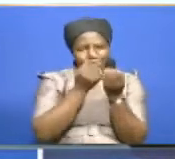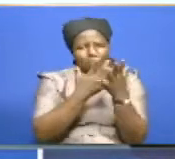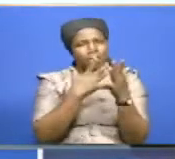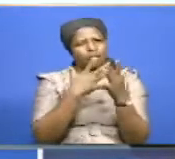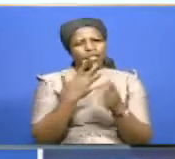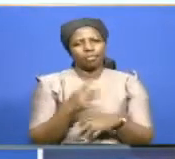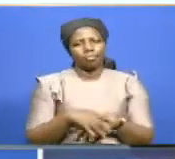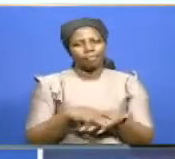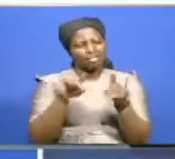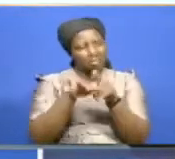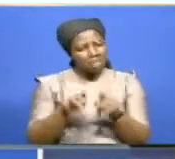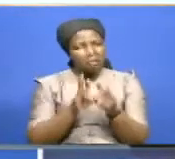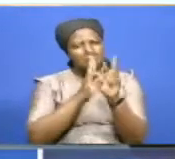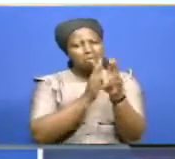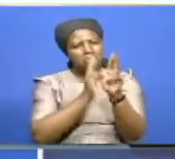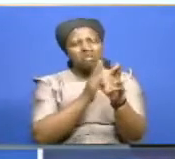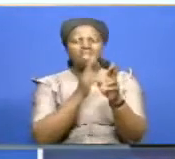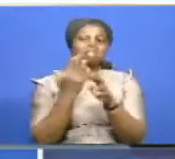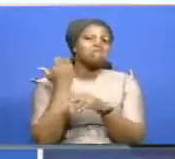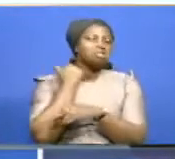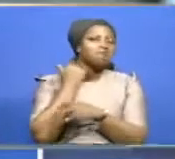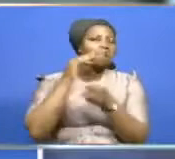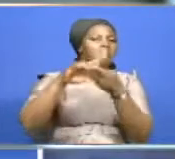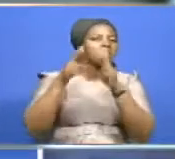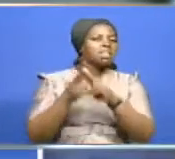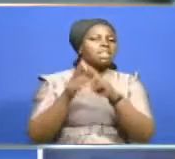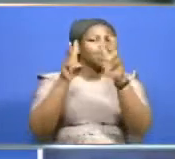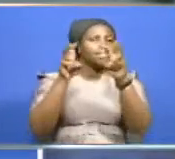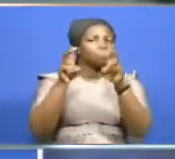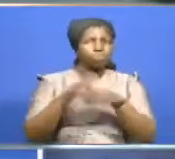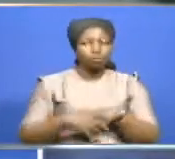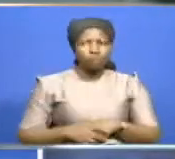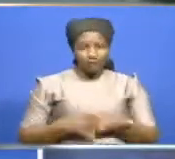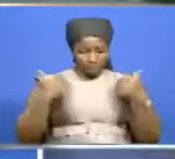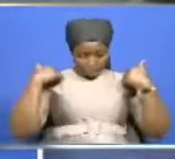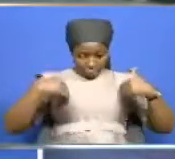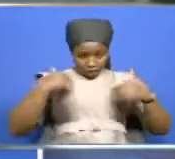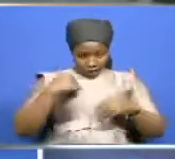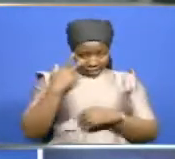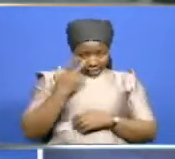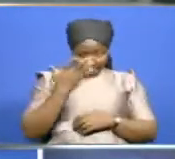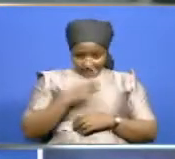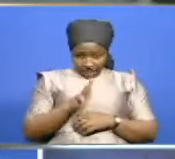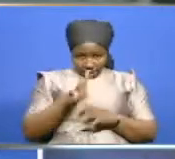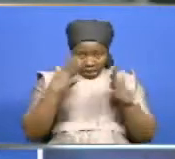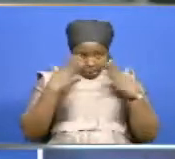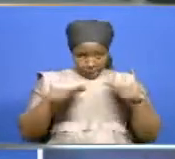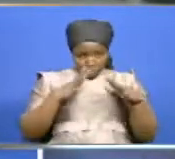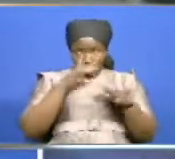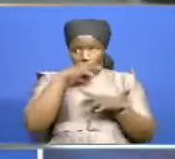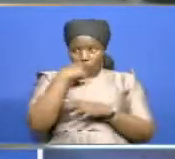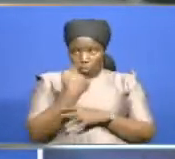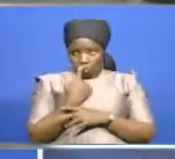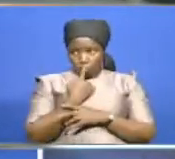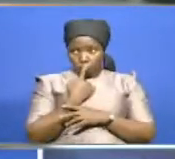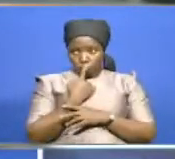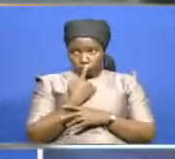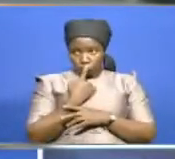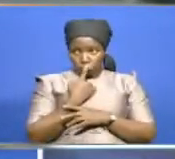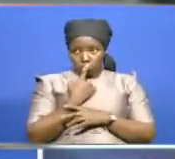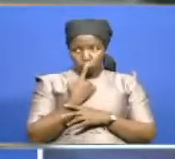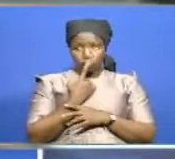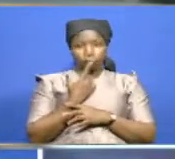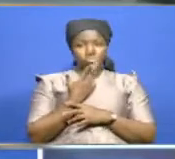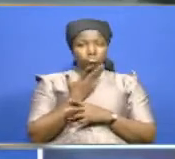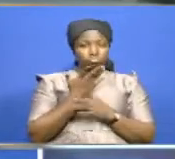reporting of security or crime-related issues. I've seen people being brought down by a pen and a paper,